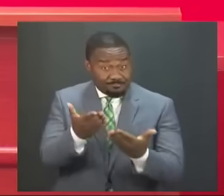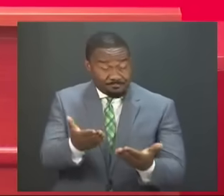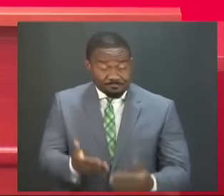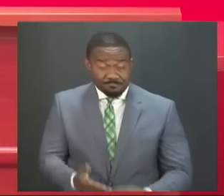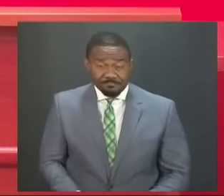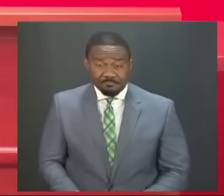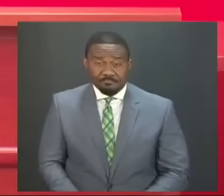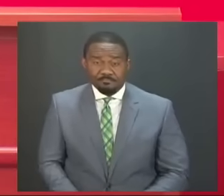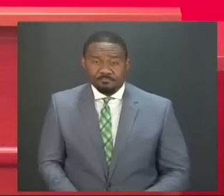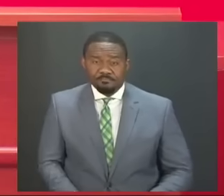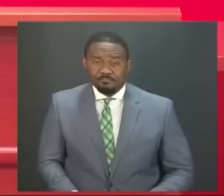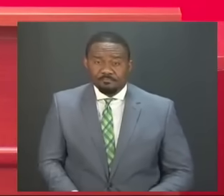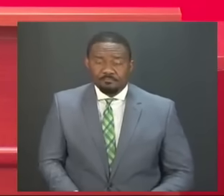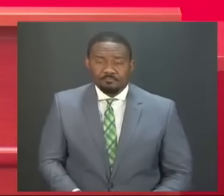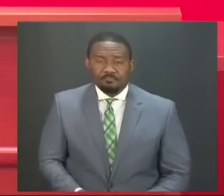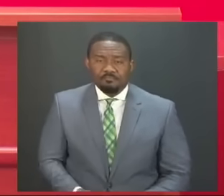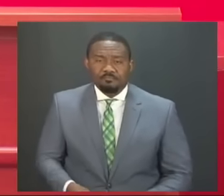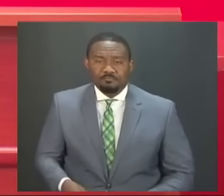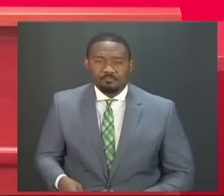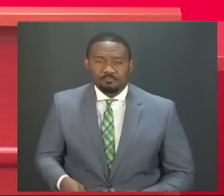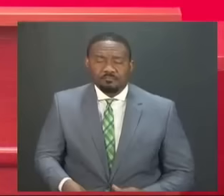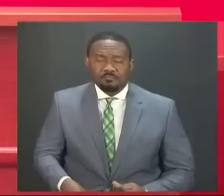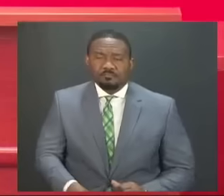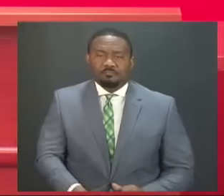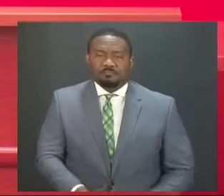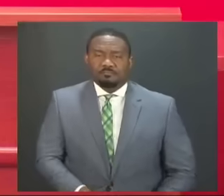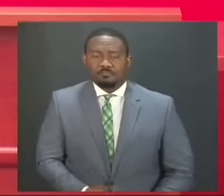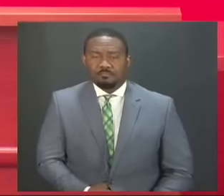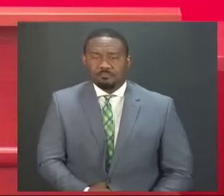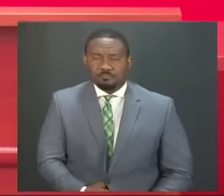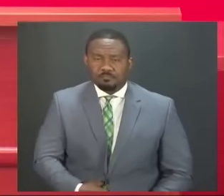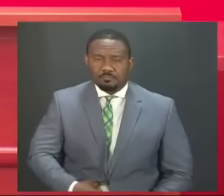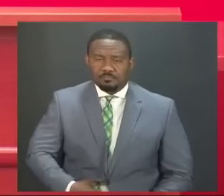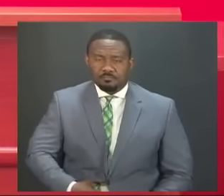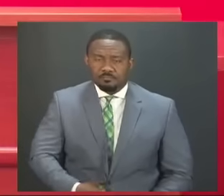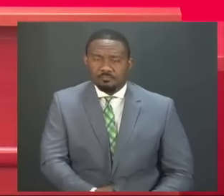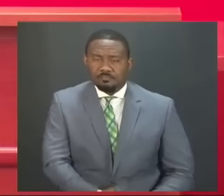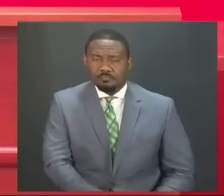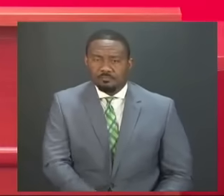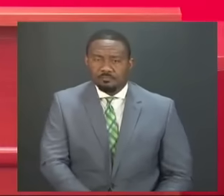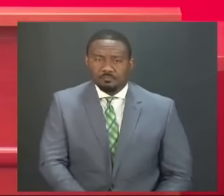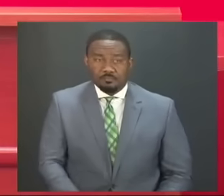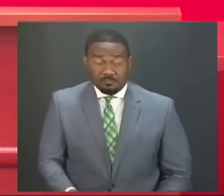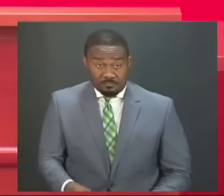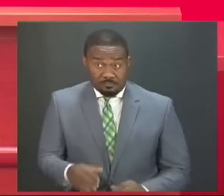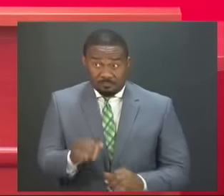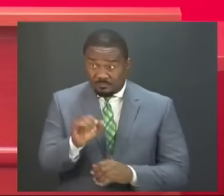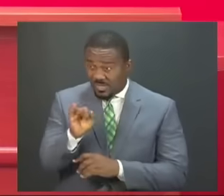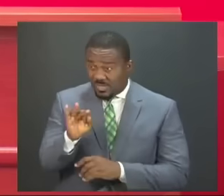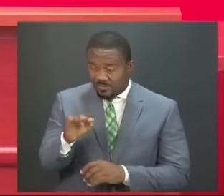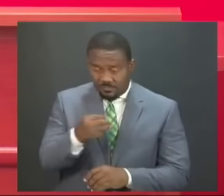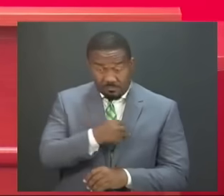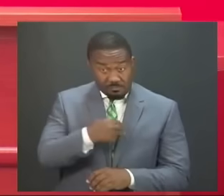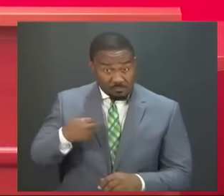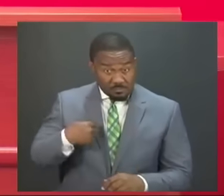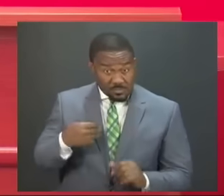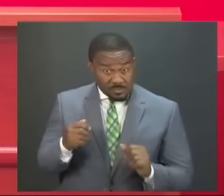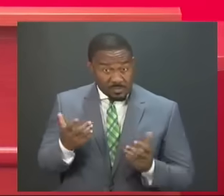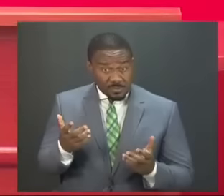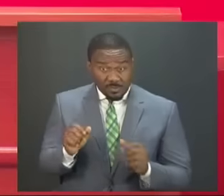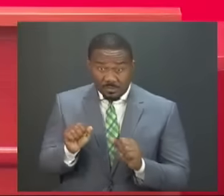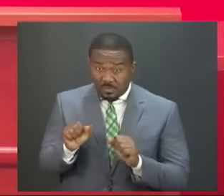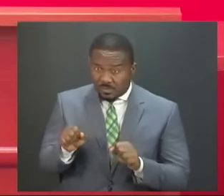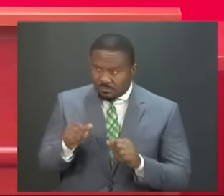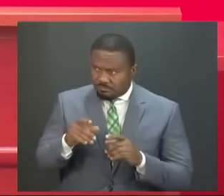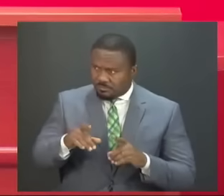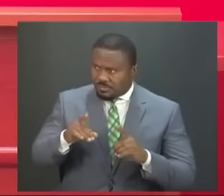leaders. If we can suggest to members that during the time of